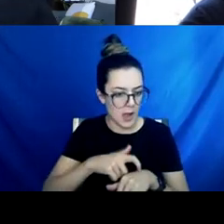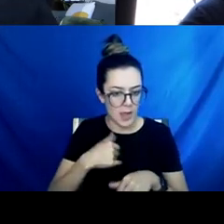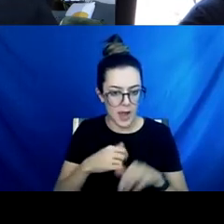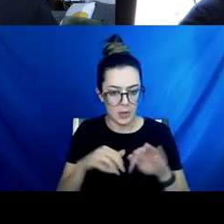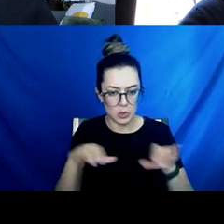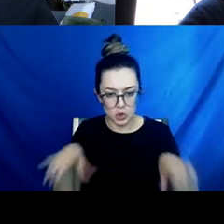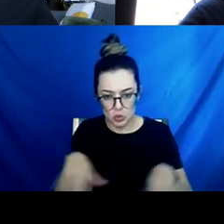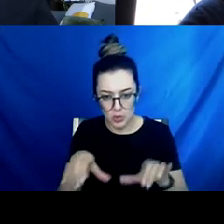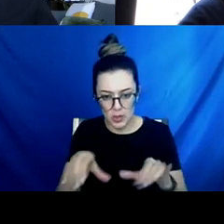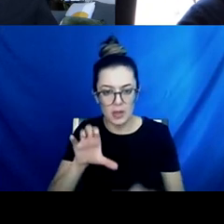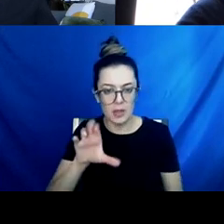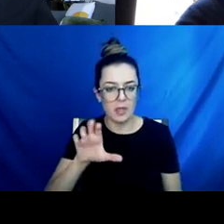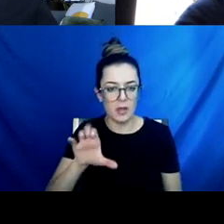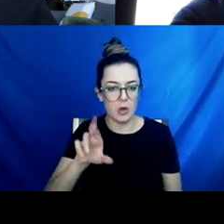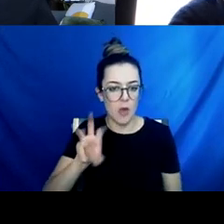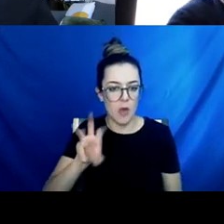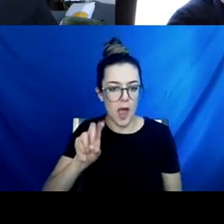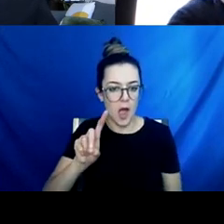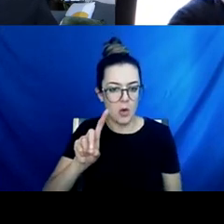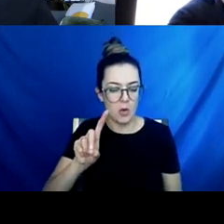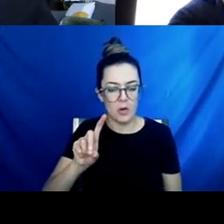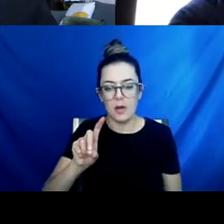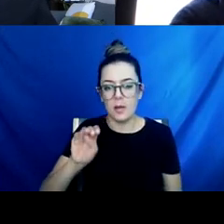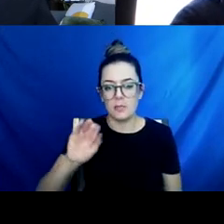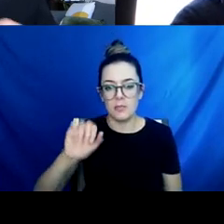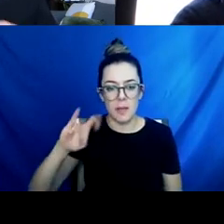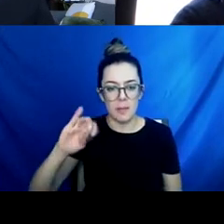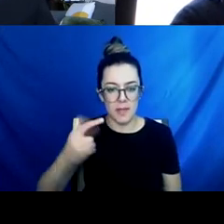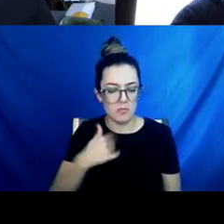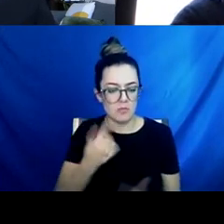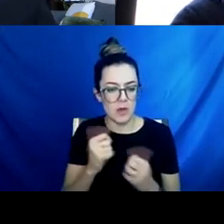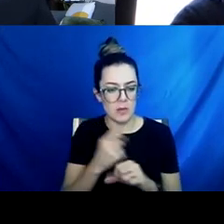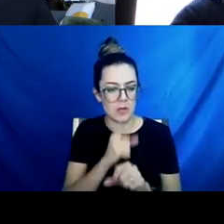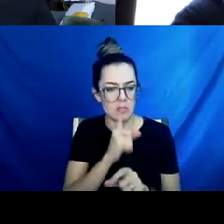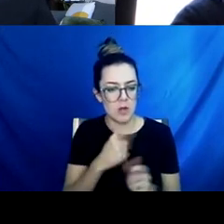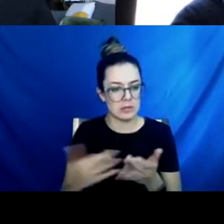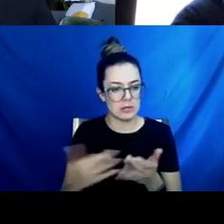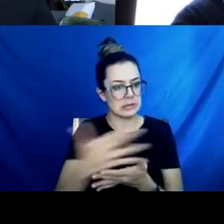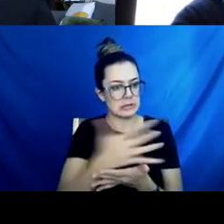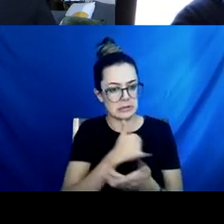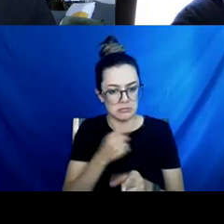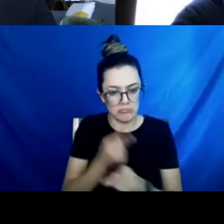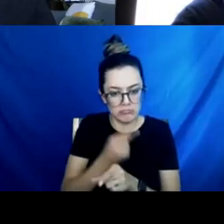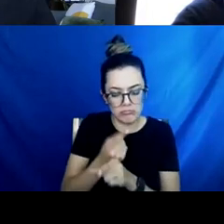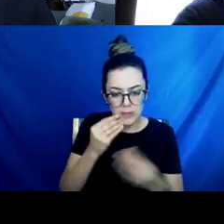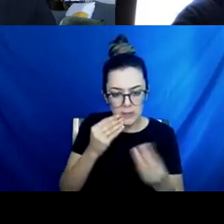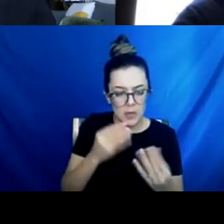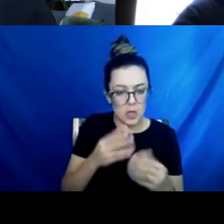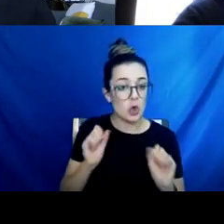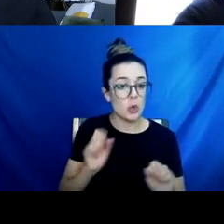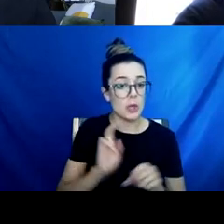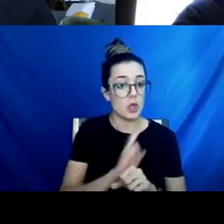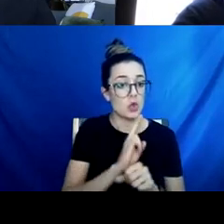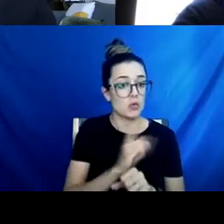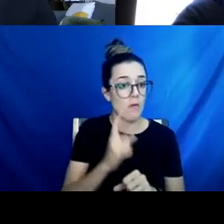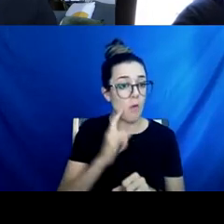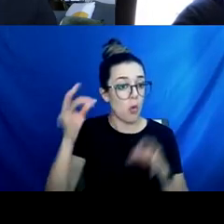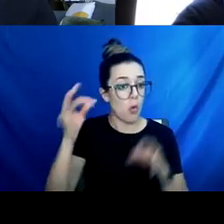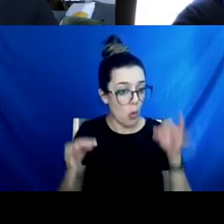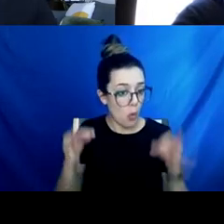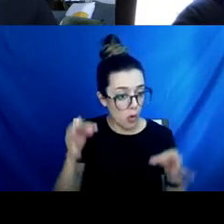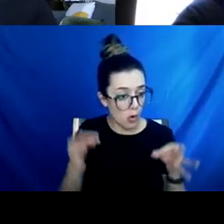less experience. And I feel like that's contributing to this problem because the practices are really, they have to be rigorous, and you don't